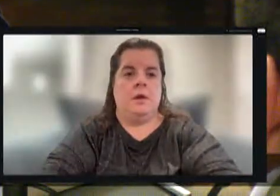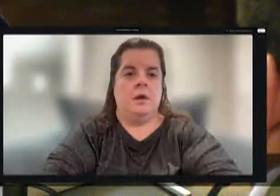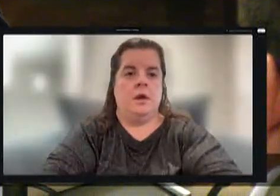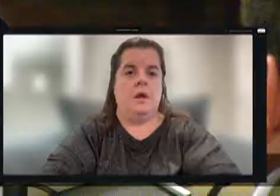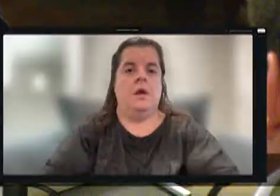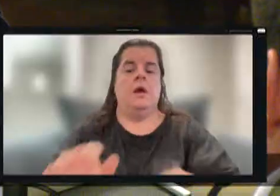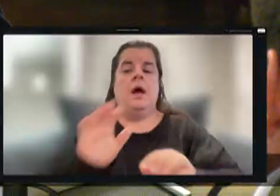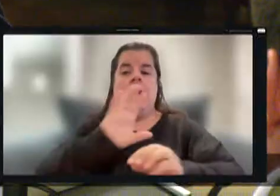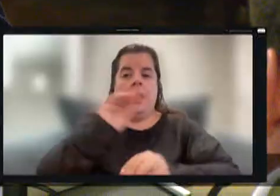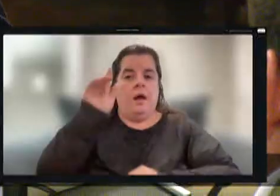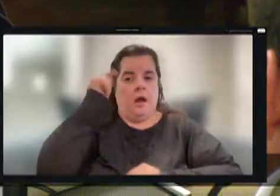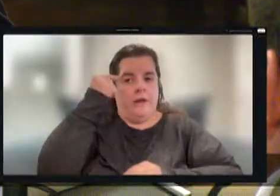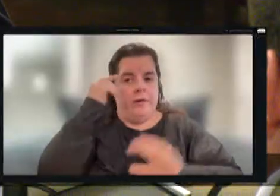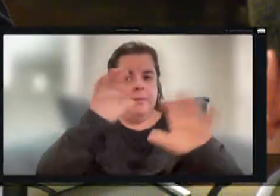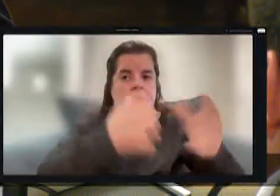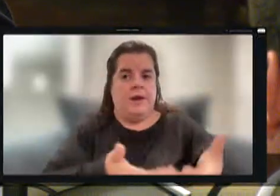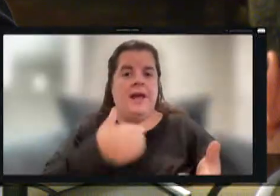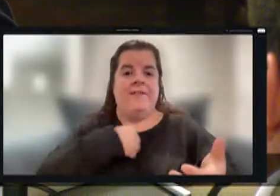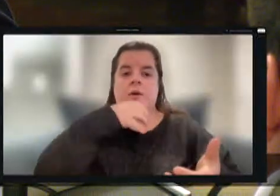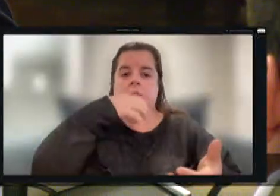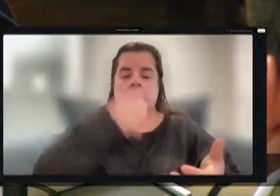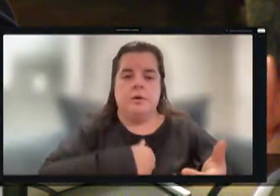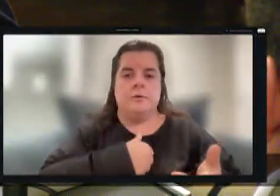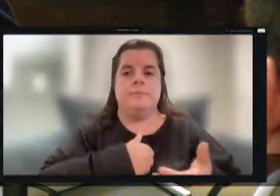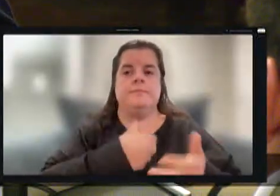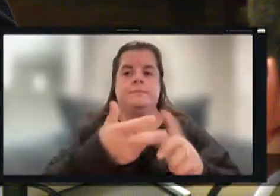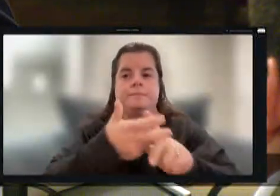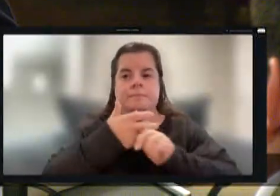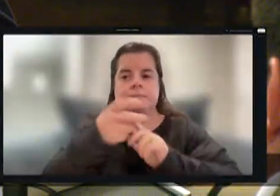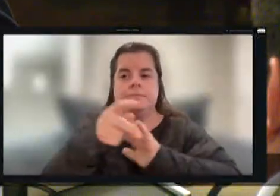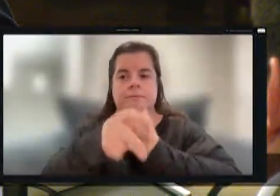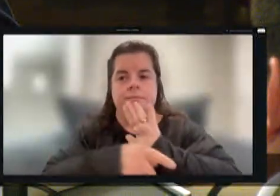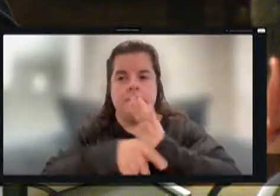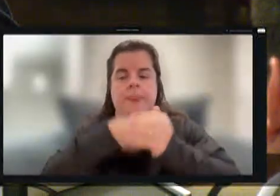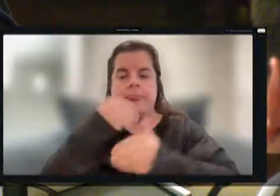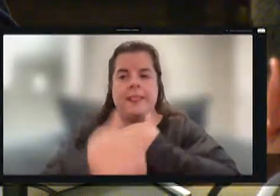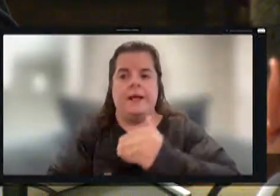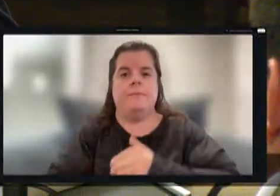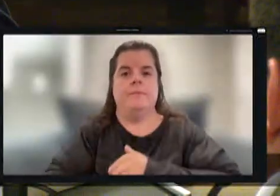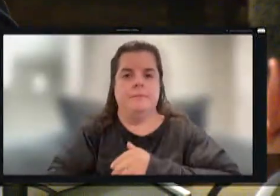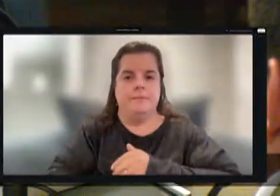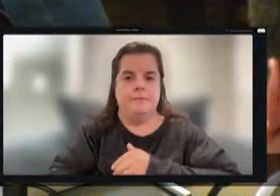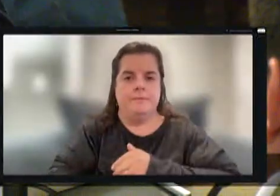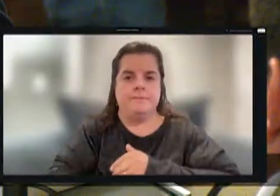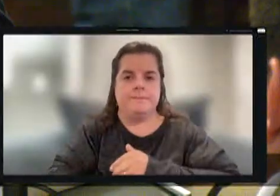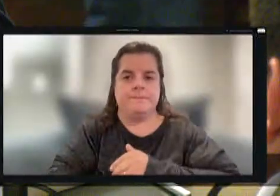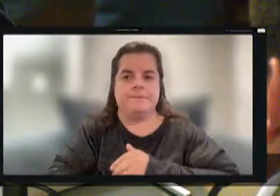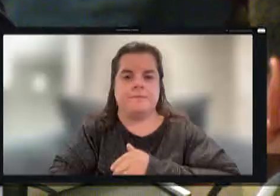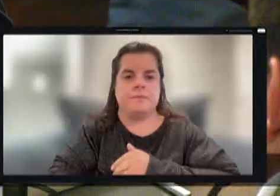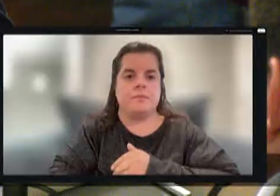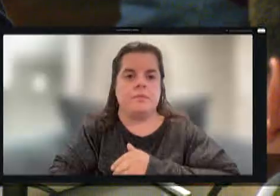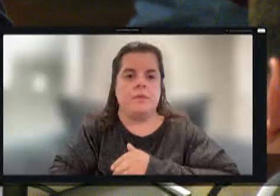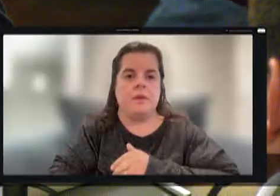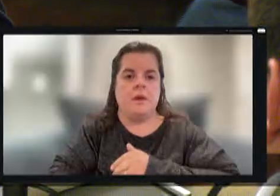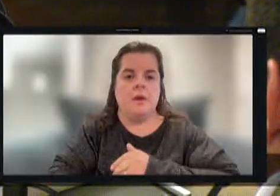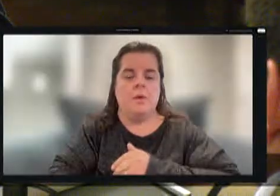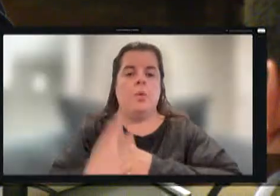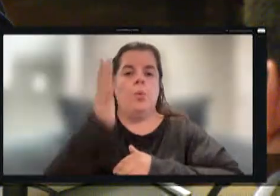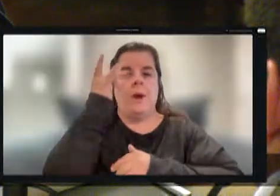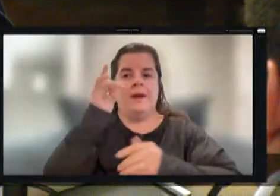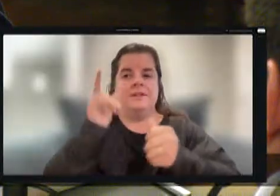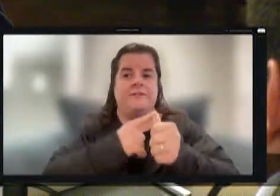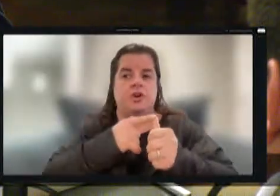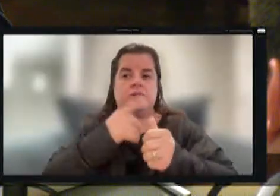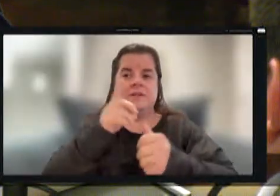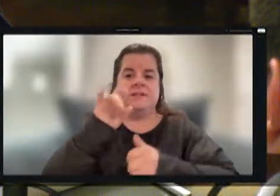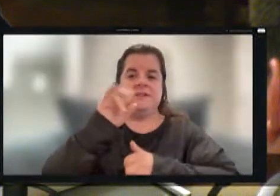quite outdated procurement policies and practices. Again, that is why this is the first disparity study in over 20 years,